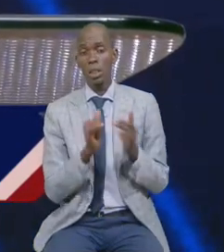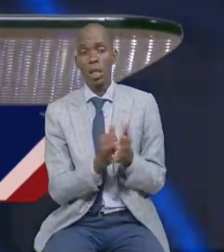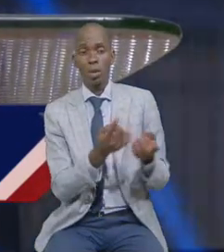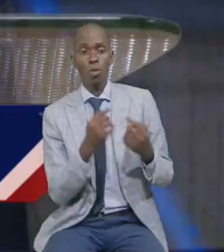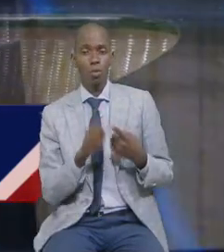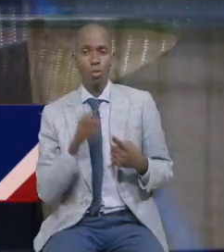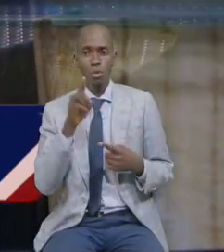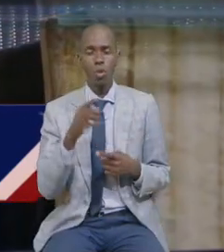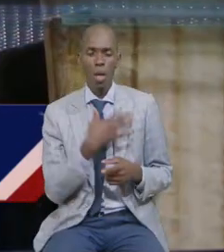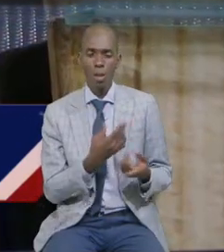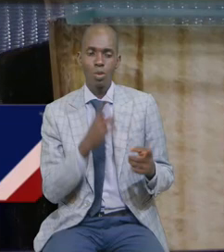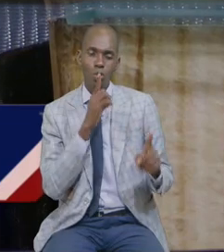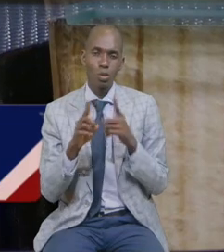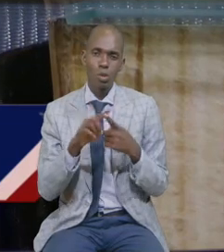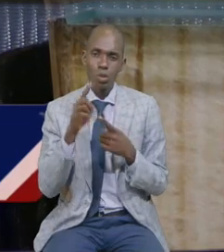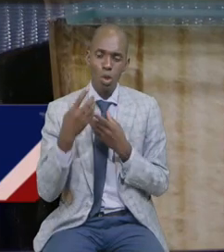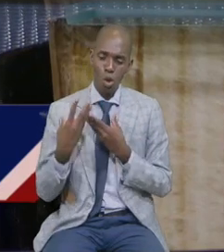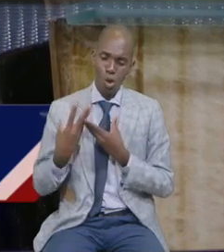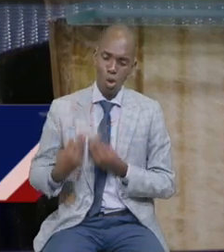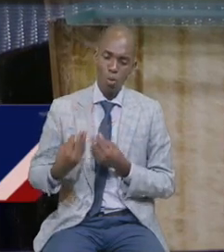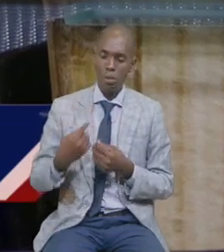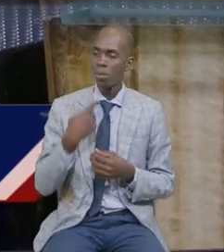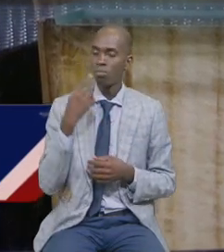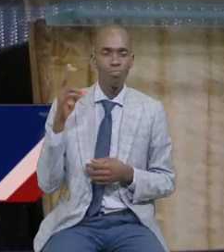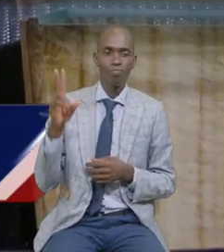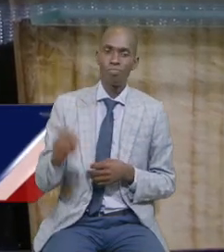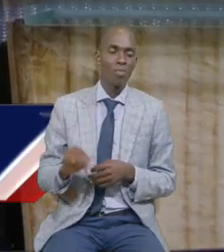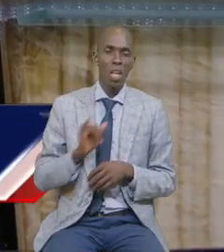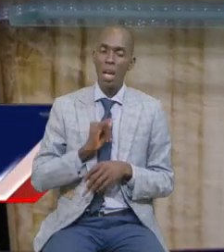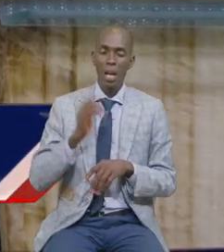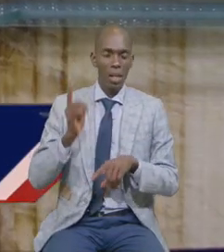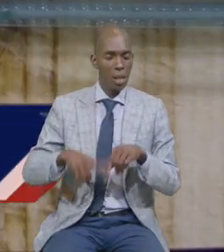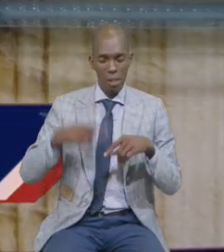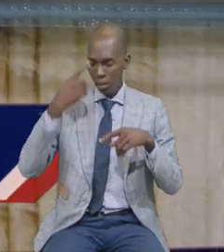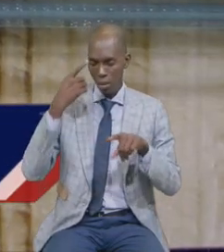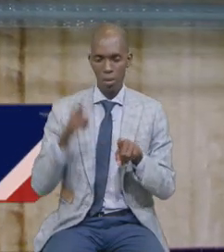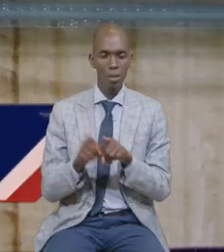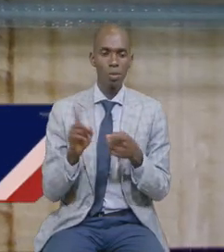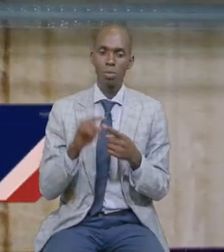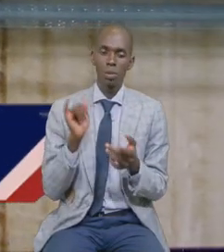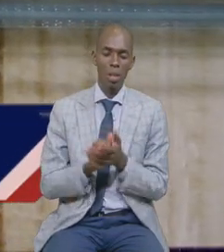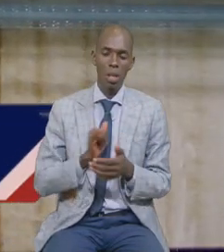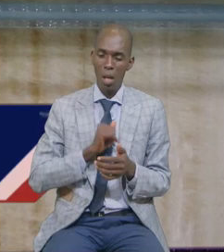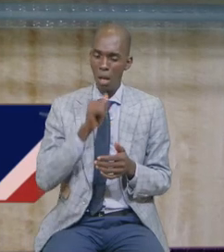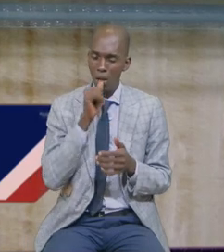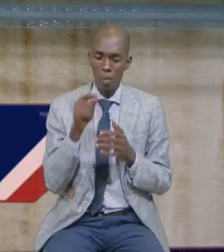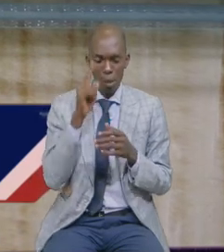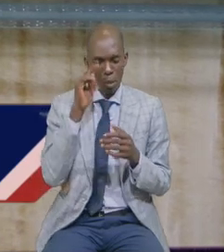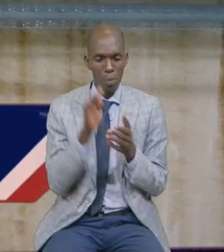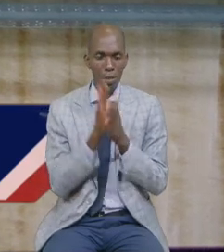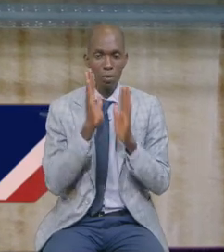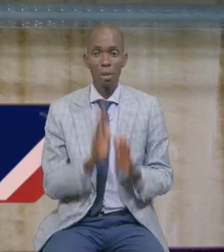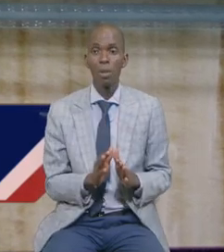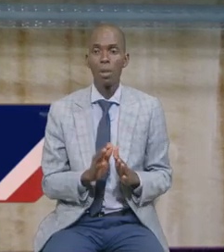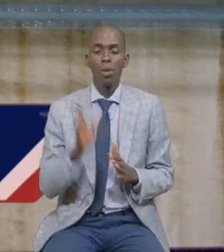you softly, and you say, no, I don't do that, I can't do that, I'm a believer. They report